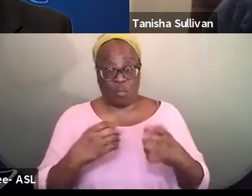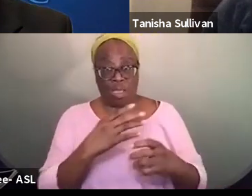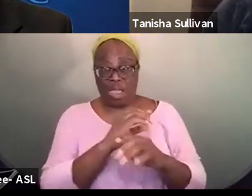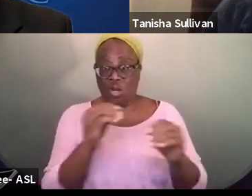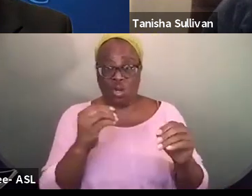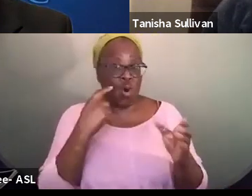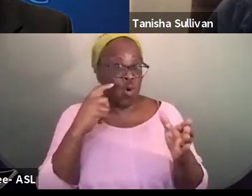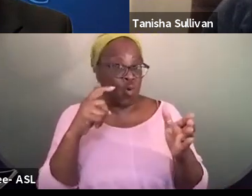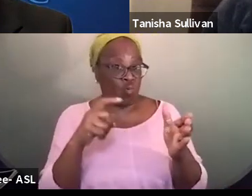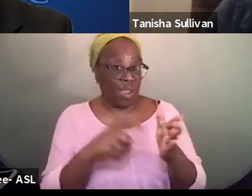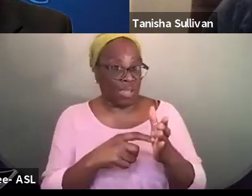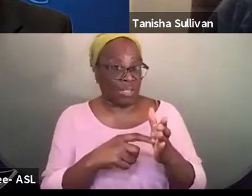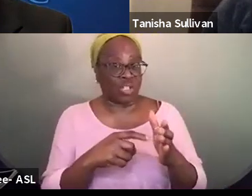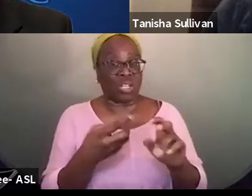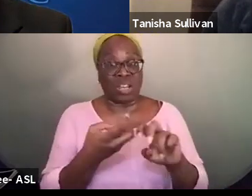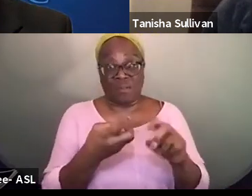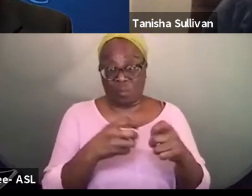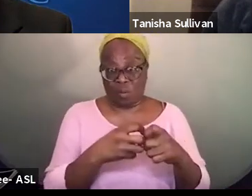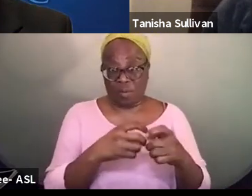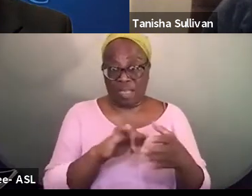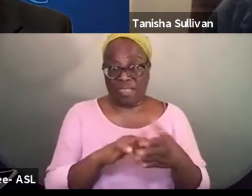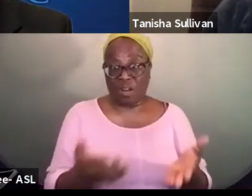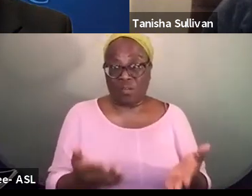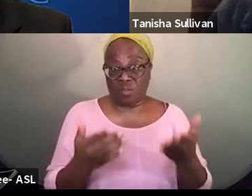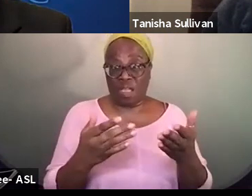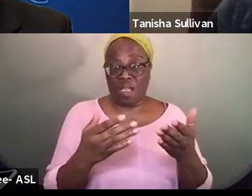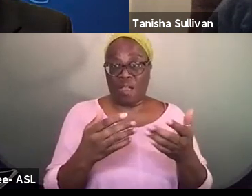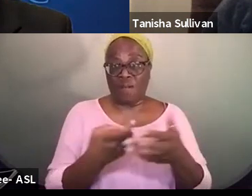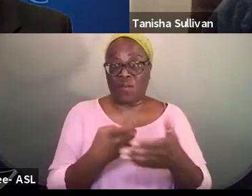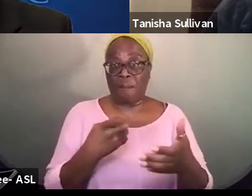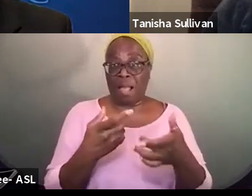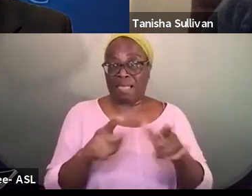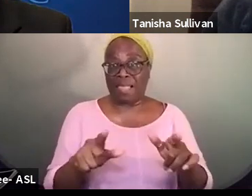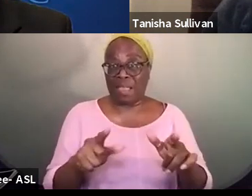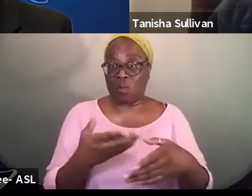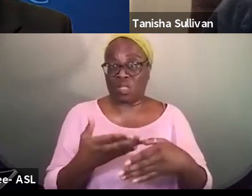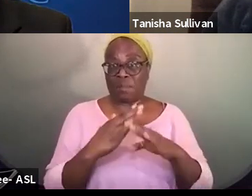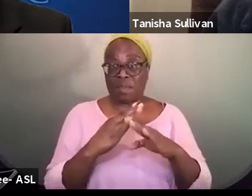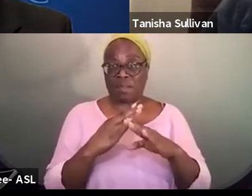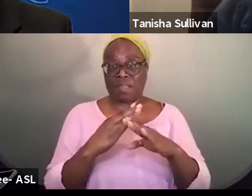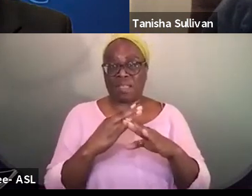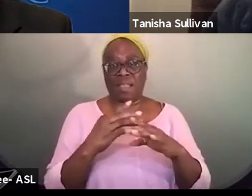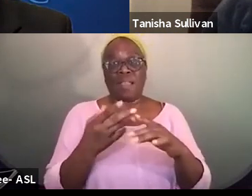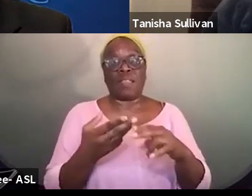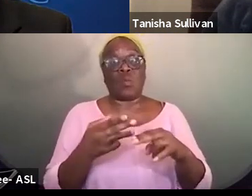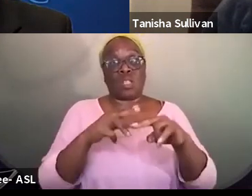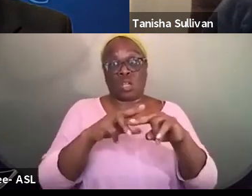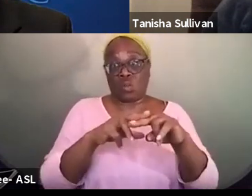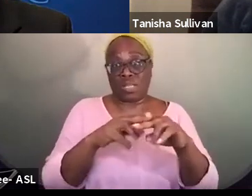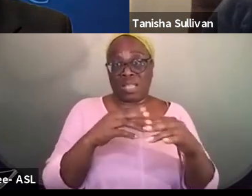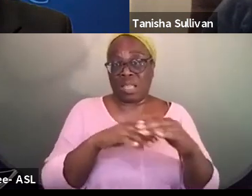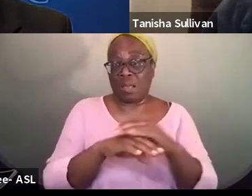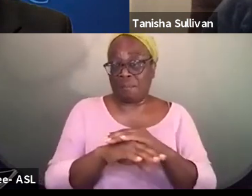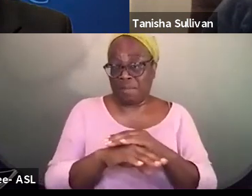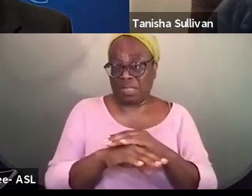of the difficulties that can arise from language barriers. There was an increase in the admissions of ELA learners from levels